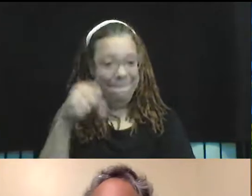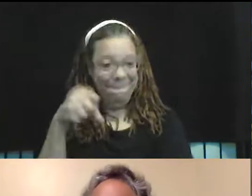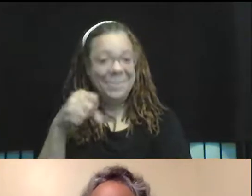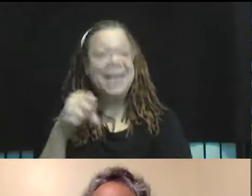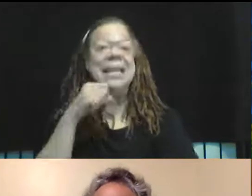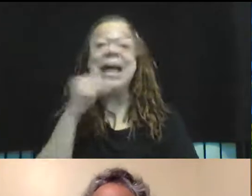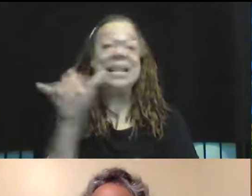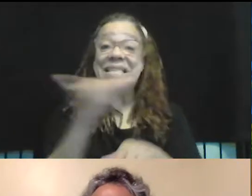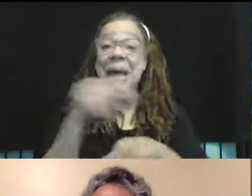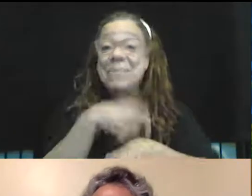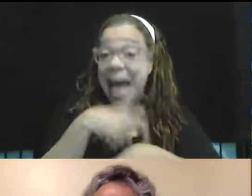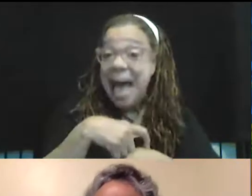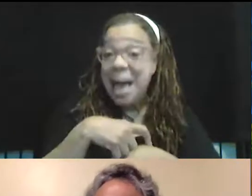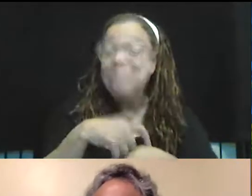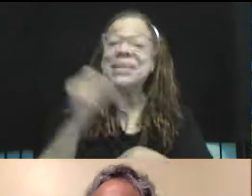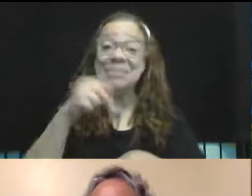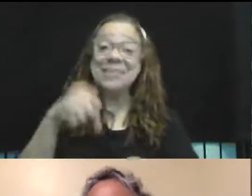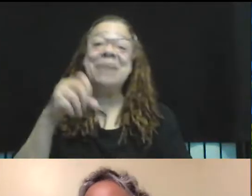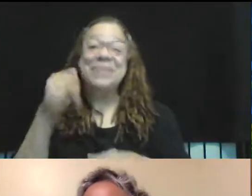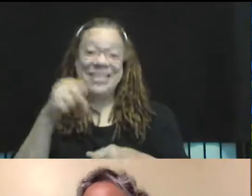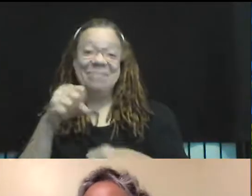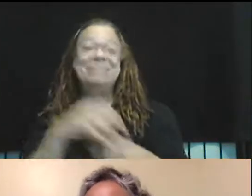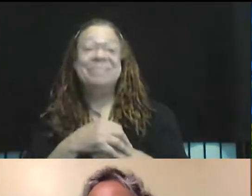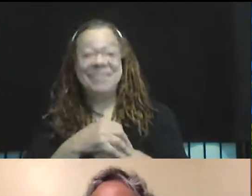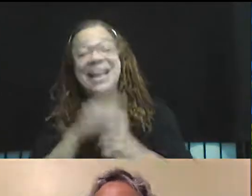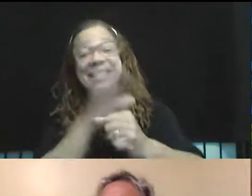but time. sometimes, yeah, actually. Wow.